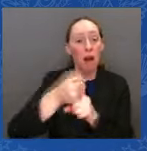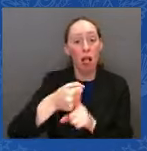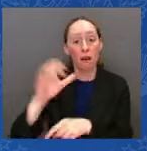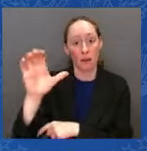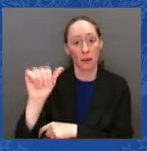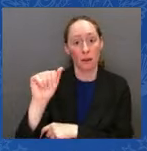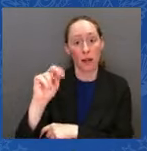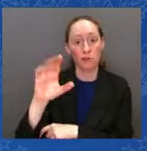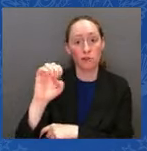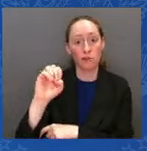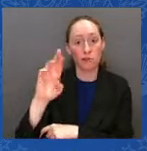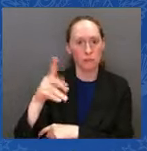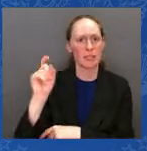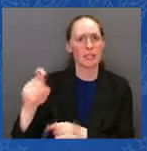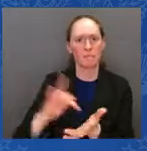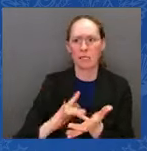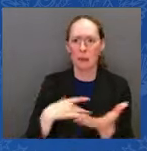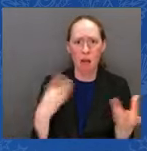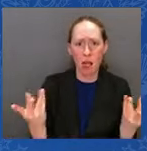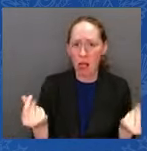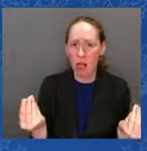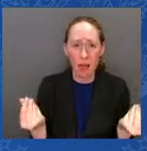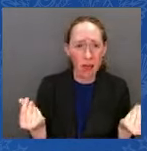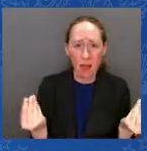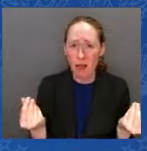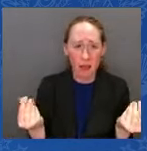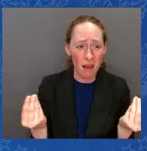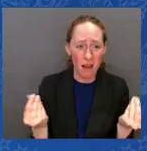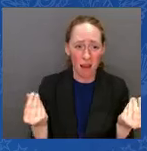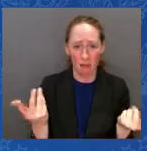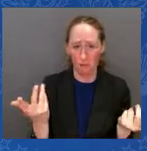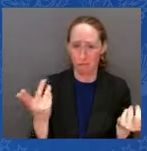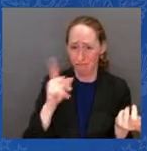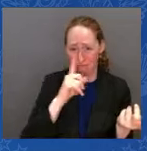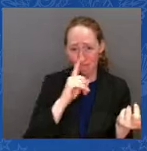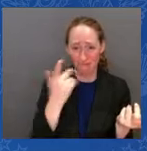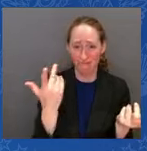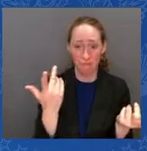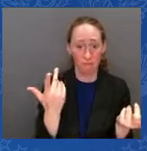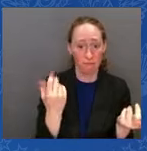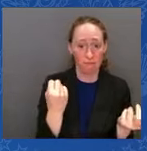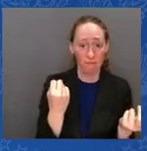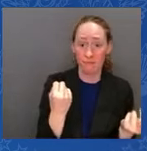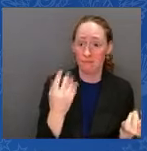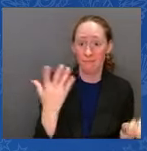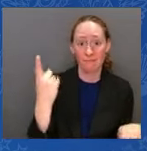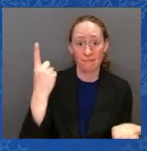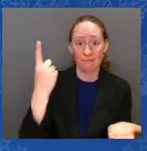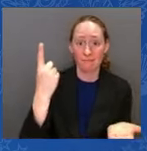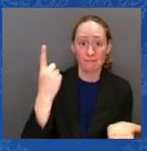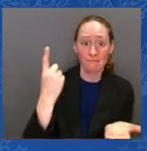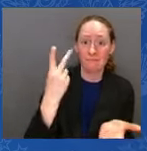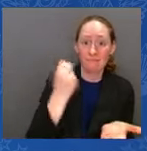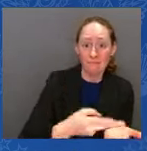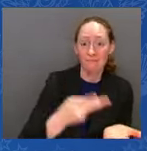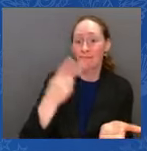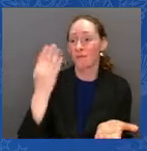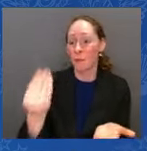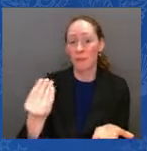now sometimes $12,000, $14,000, $16,000 a year for the cancer drug. Well, beginning this